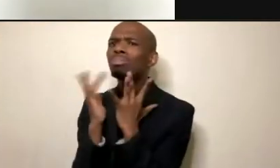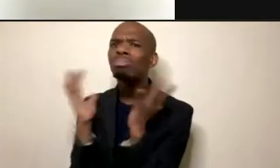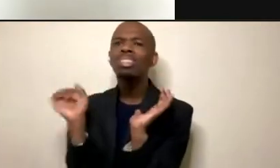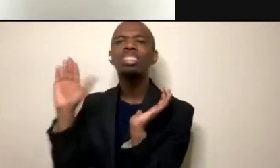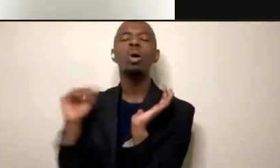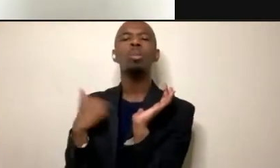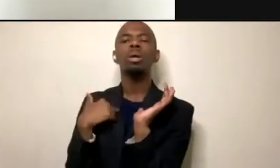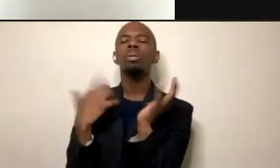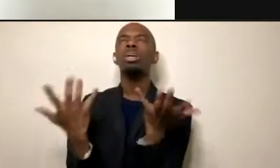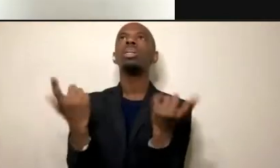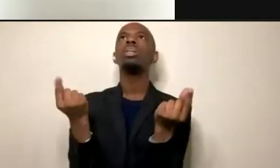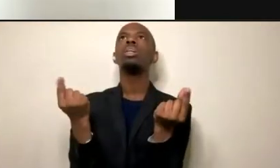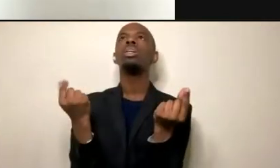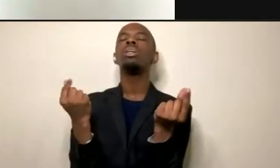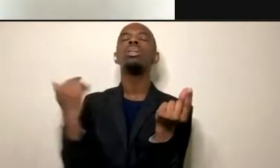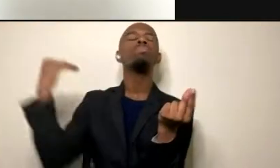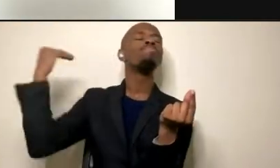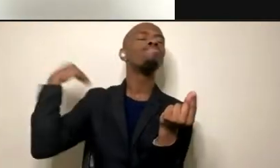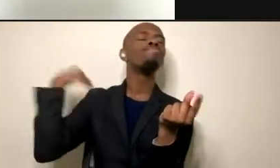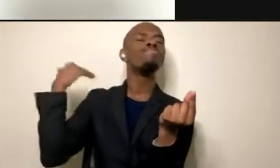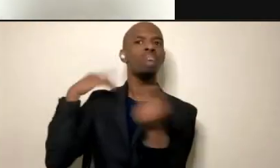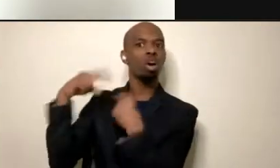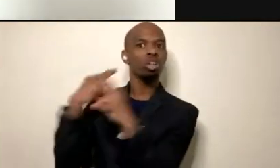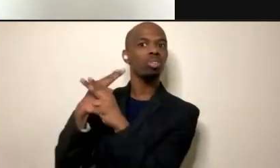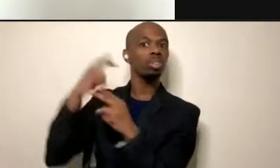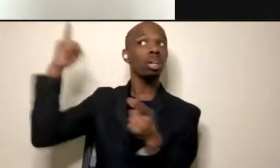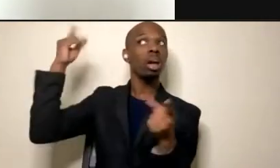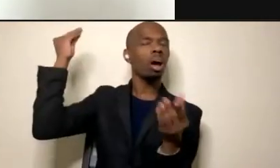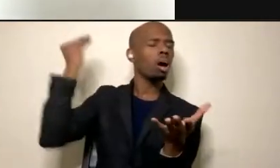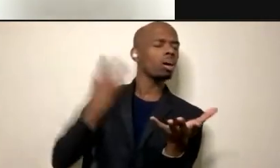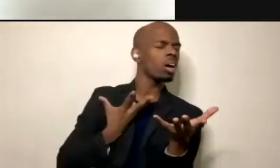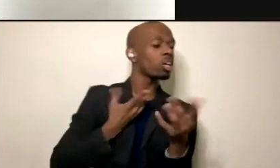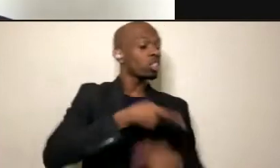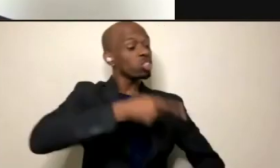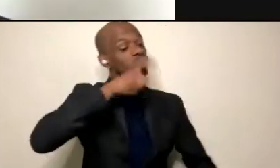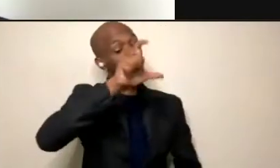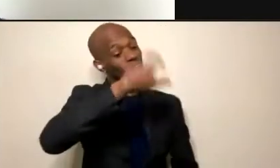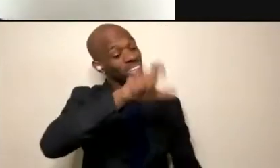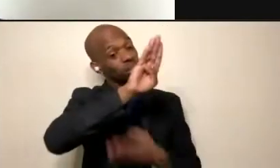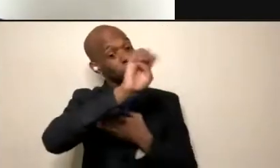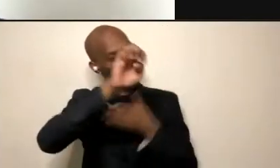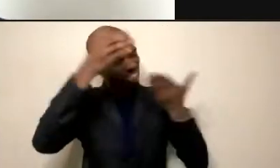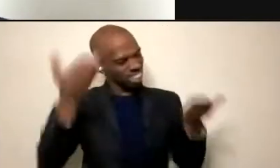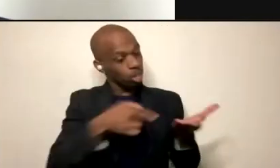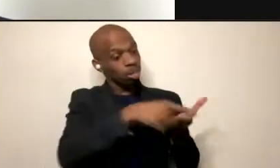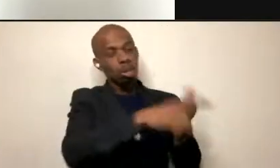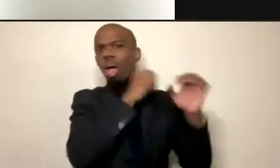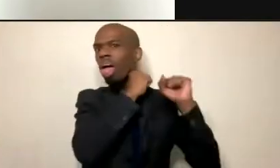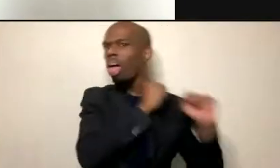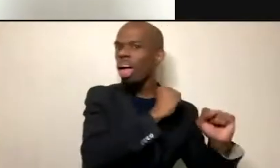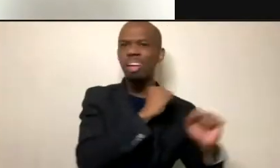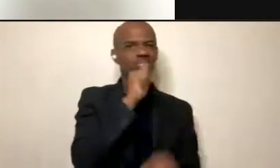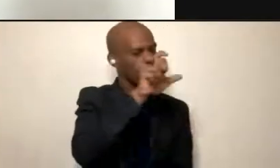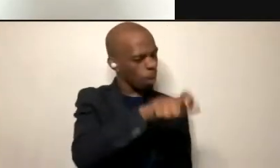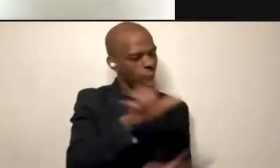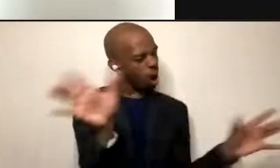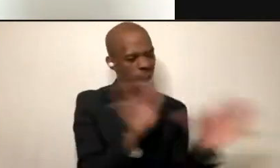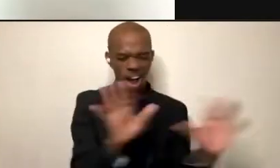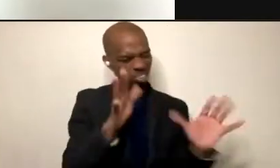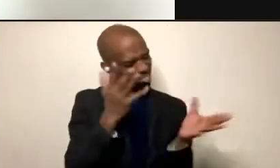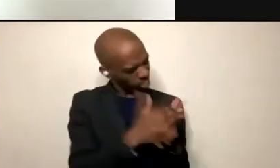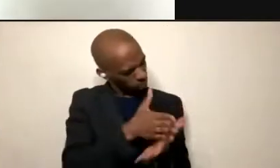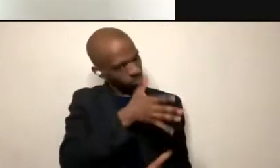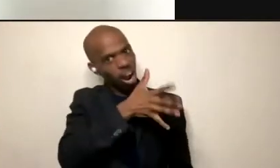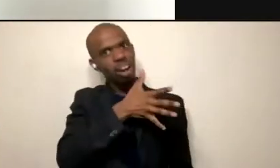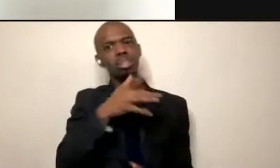don't need to be here, and I wasn't listening. And everybody was kind of like, Godfrey, you know, you should stay. You have to give it a couple